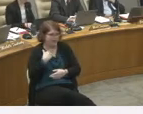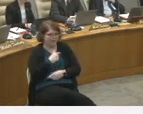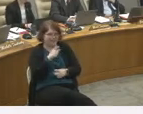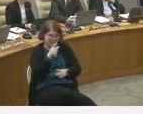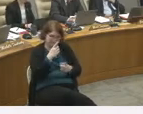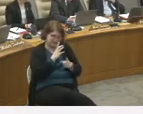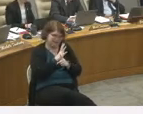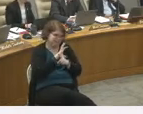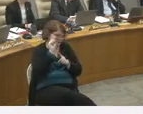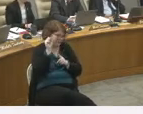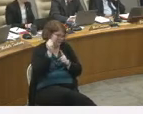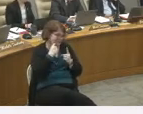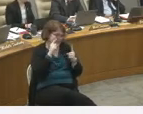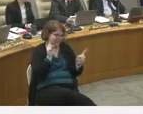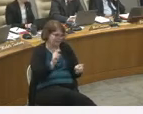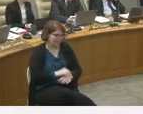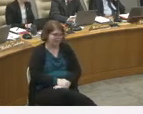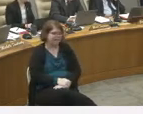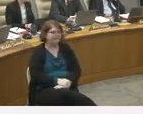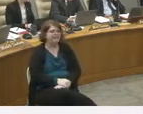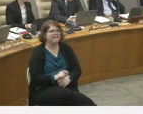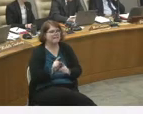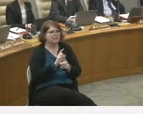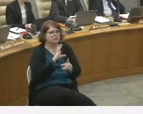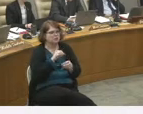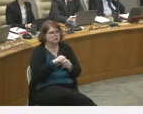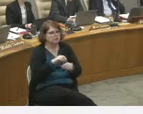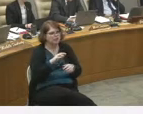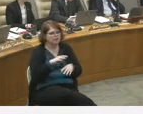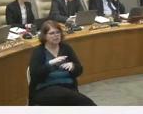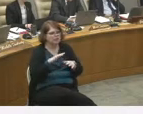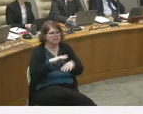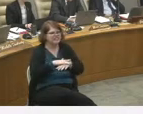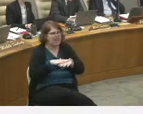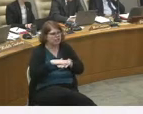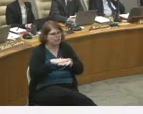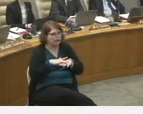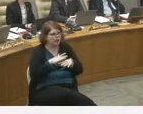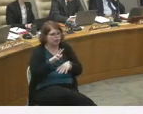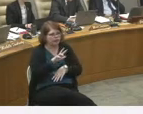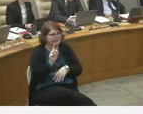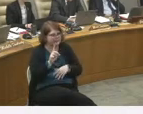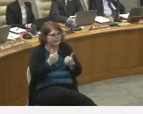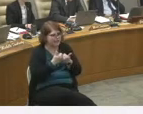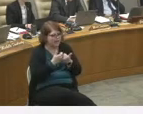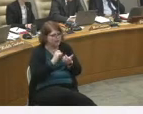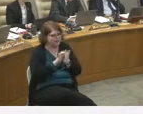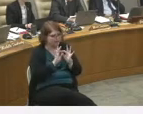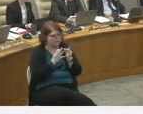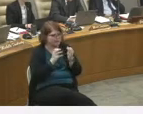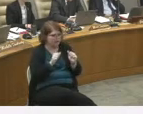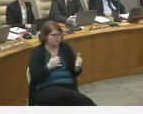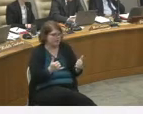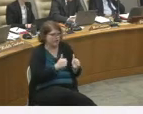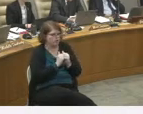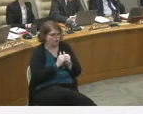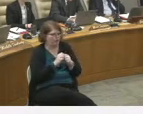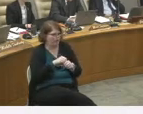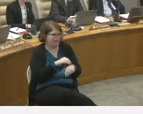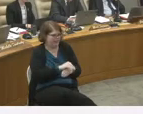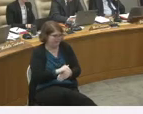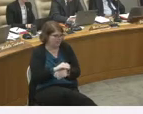very successful we also include tactile games 3D games that families can do together in the evening